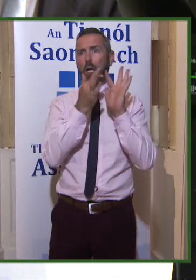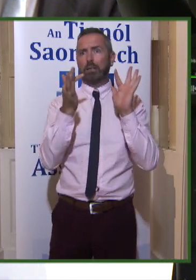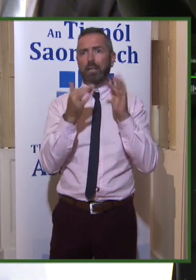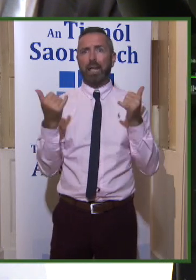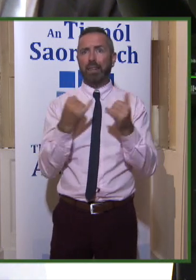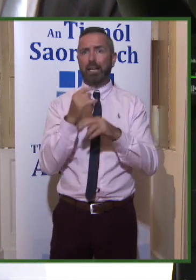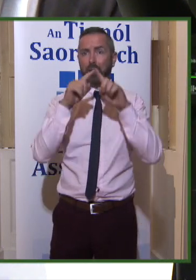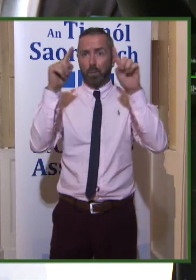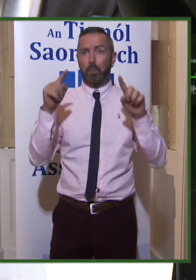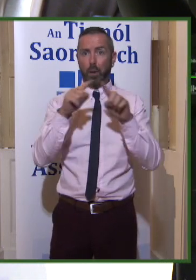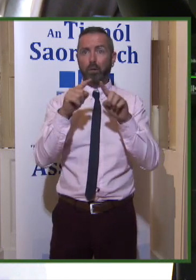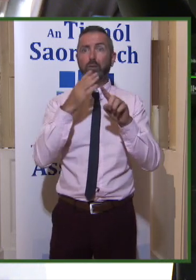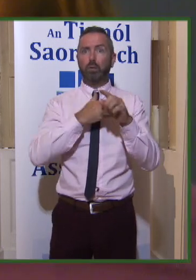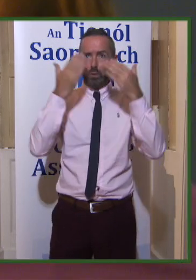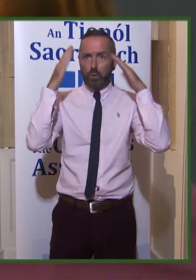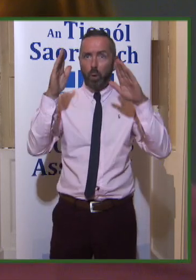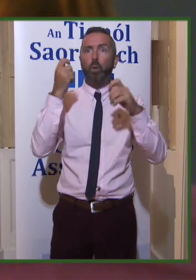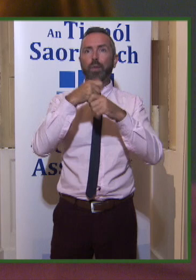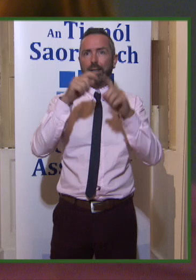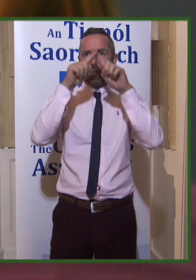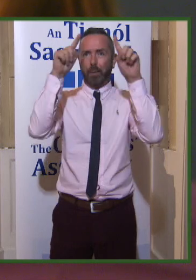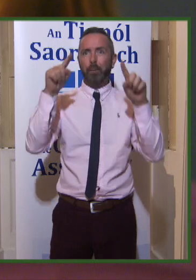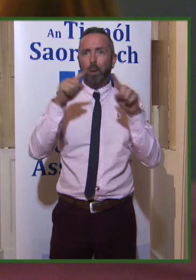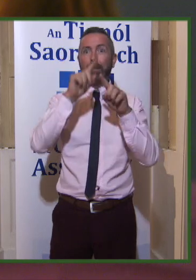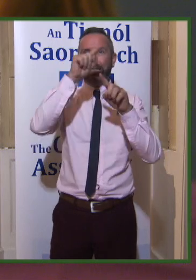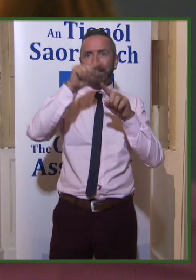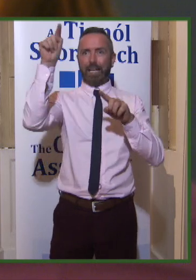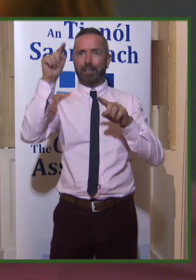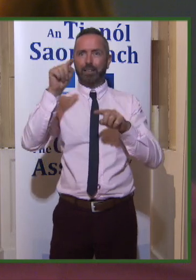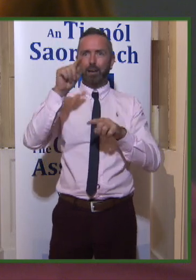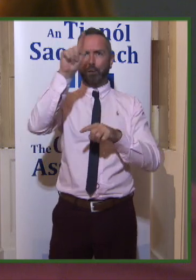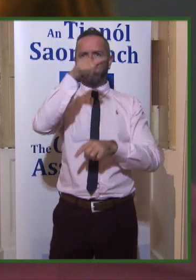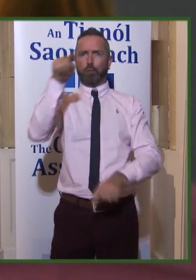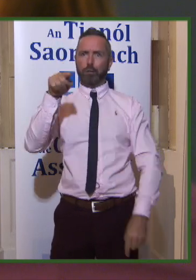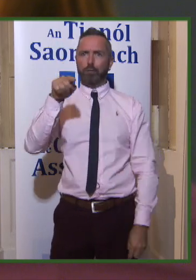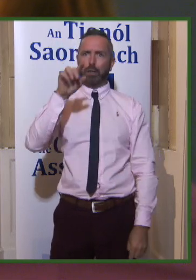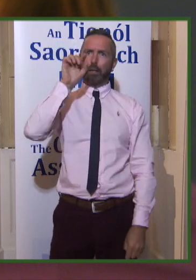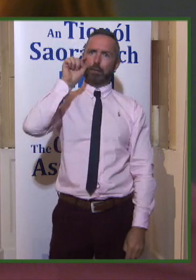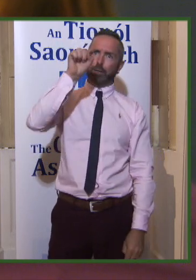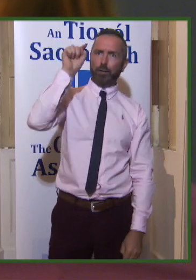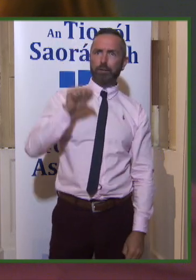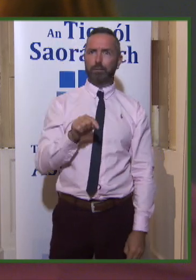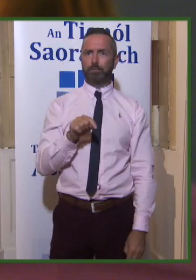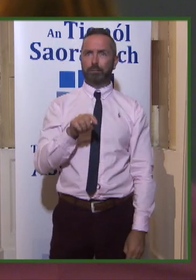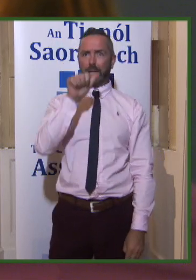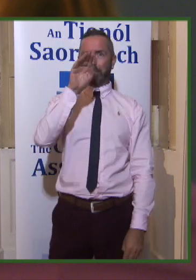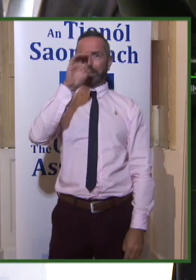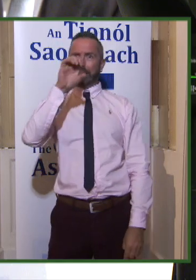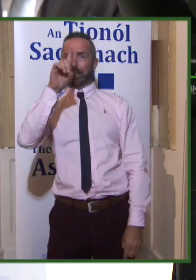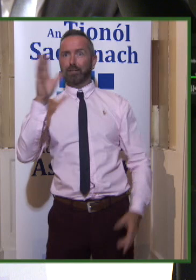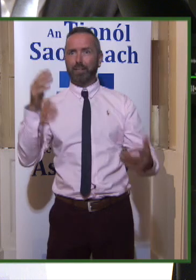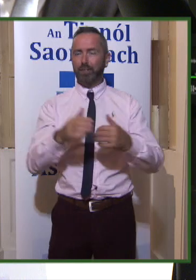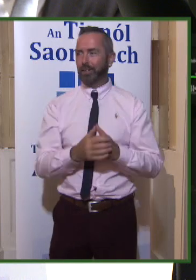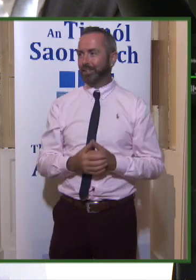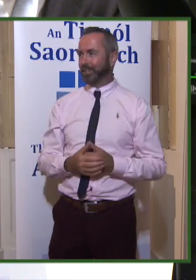box, just that can indicate a preference is what we'll take. Yes. Do you want us to? I mean, it's your paper. Do you want us to insert that, or are